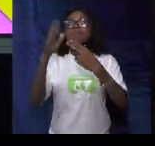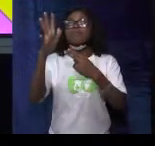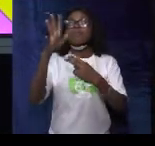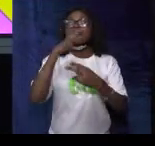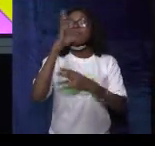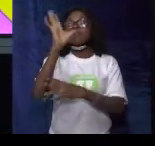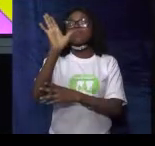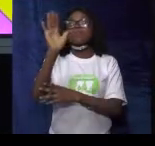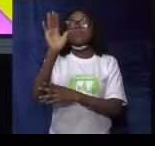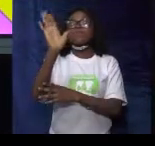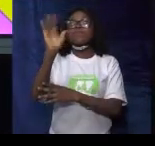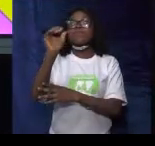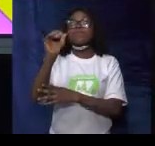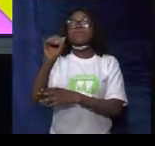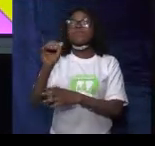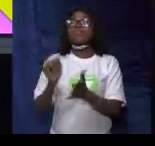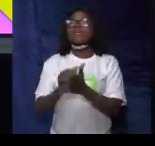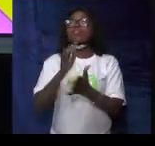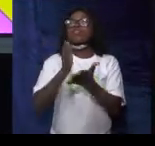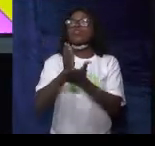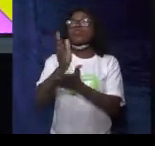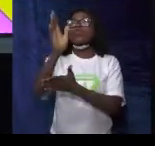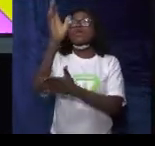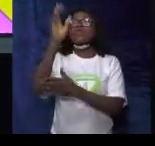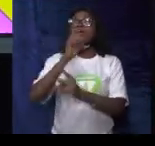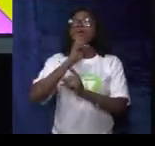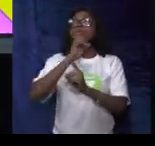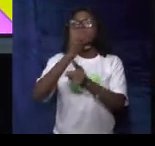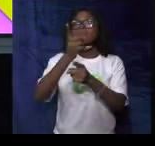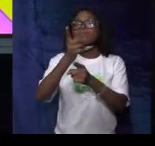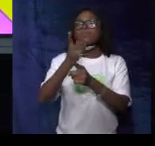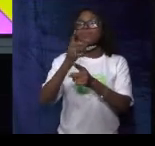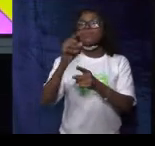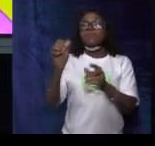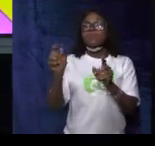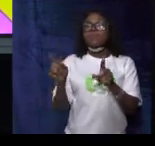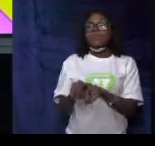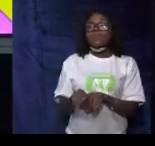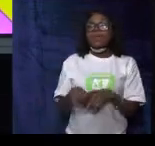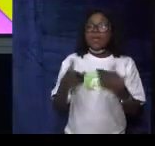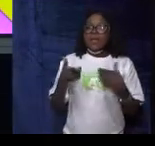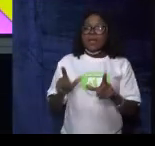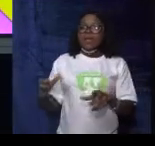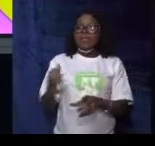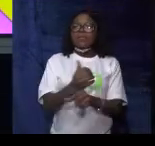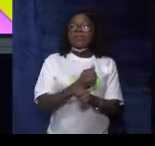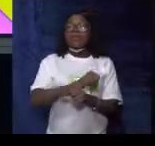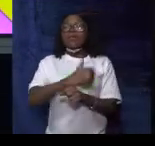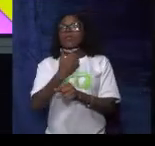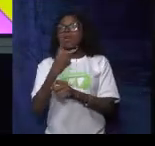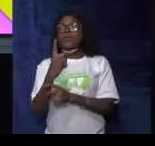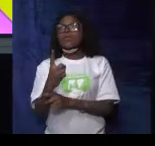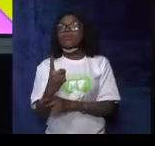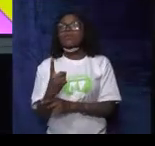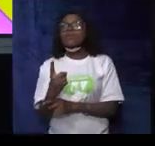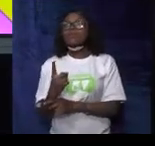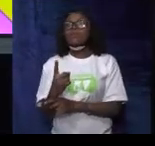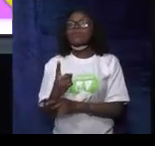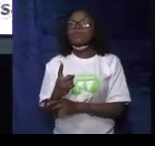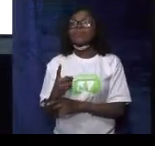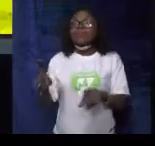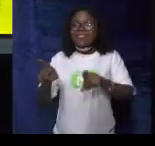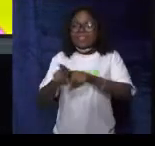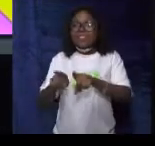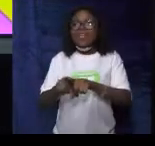you 15. So this should be your answer, as you can see. So let's just take the next